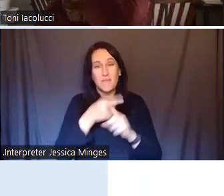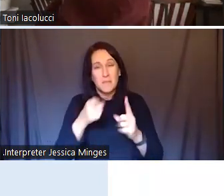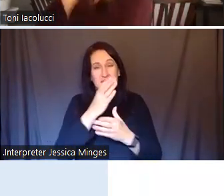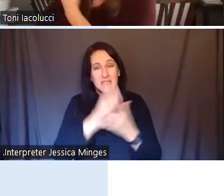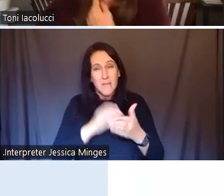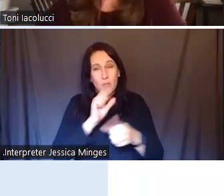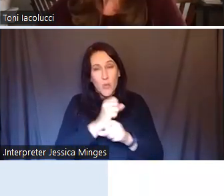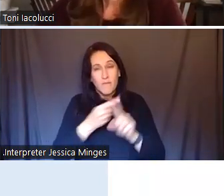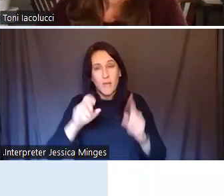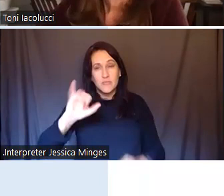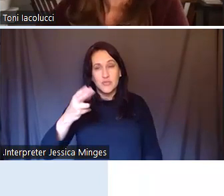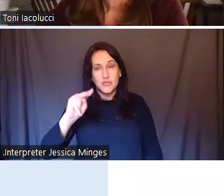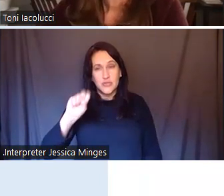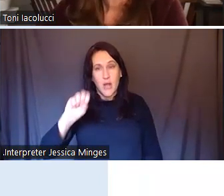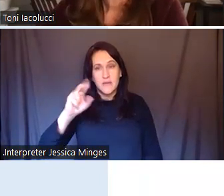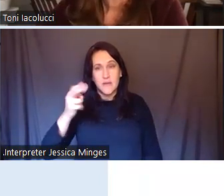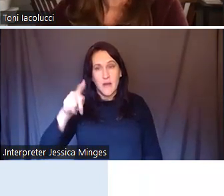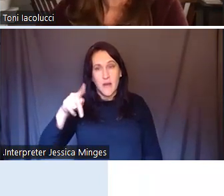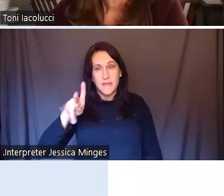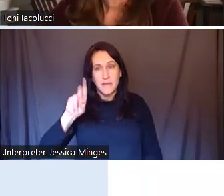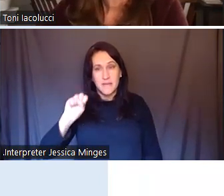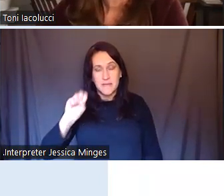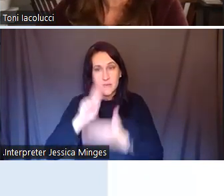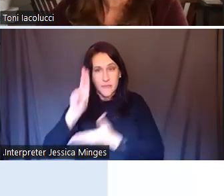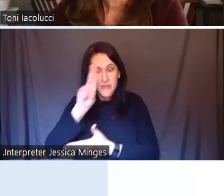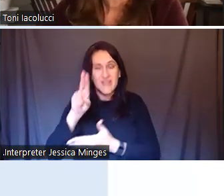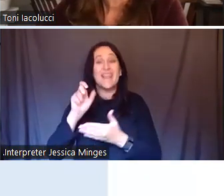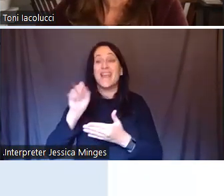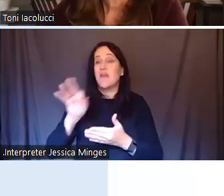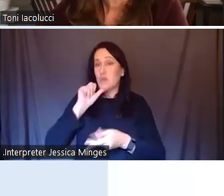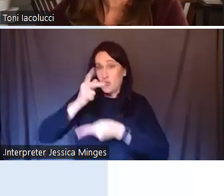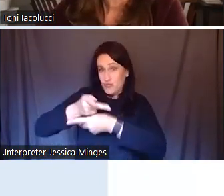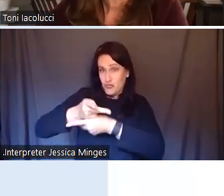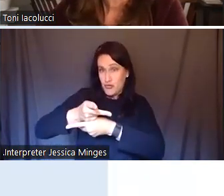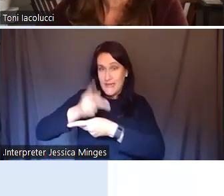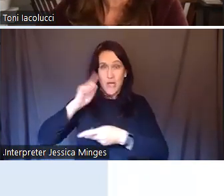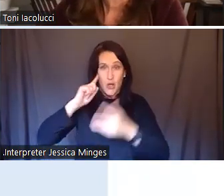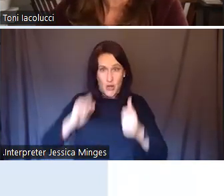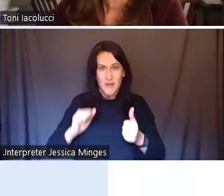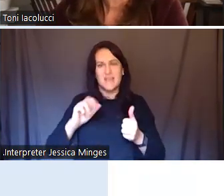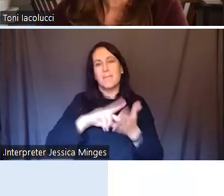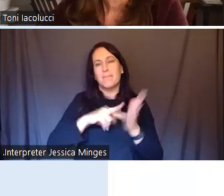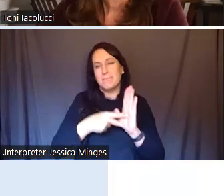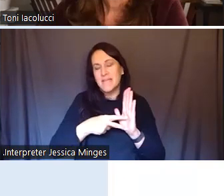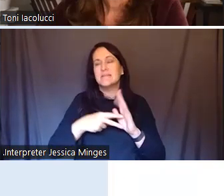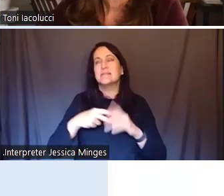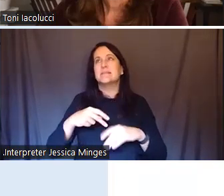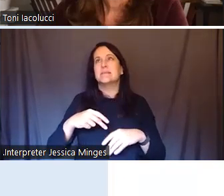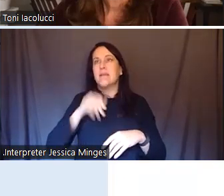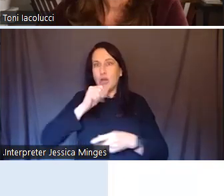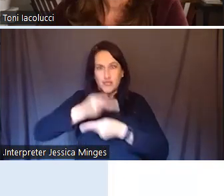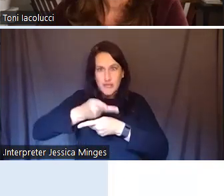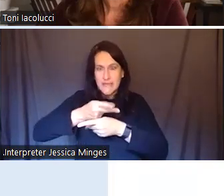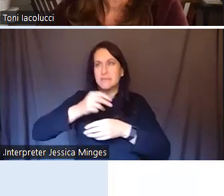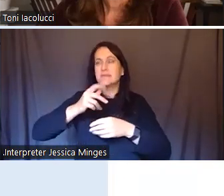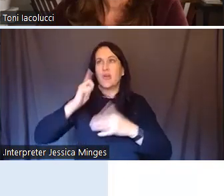of Johns Hopkins, that untreated hearing loss, and that's been identified as hearing loss that